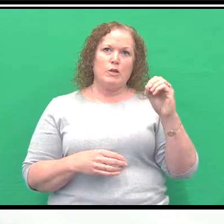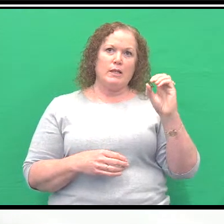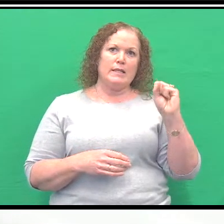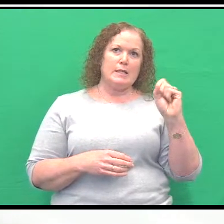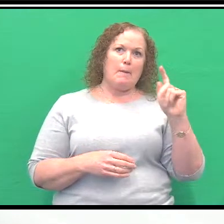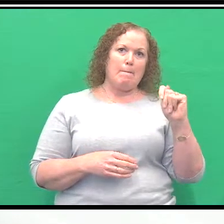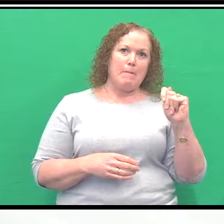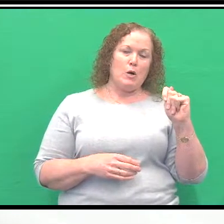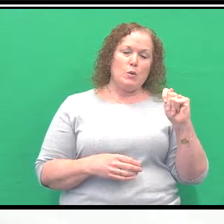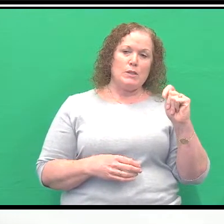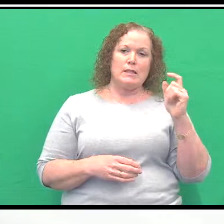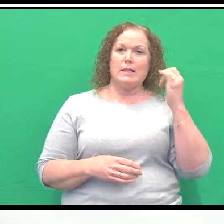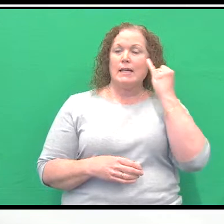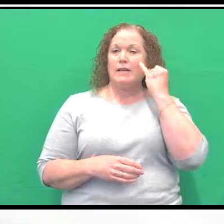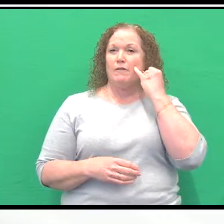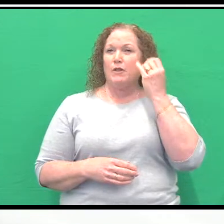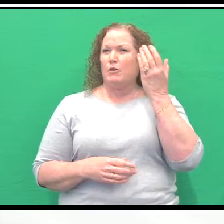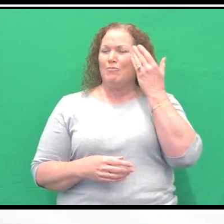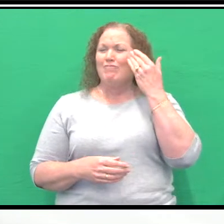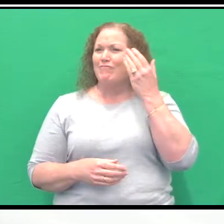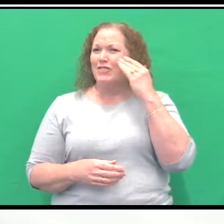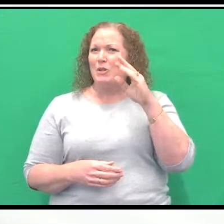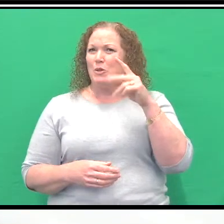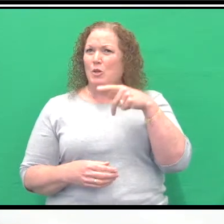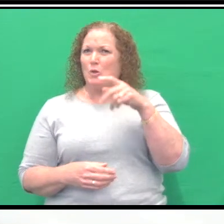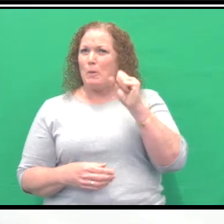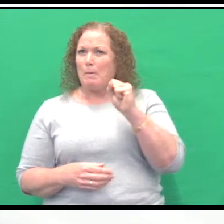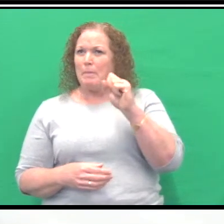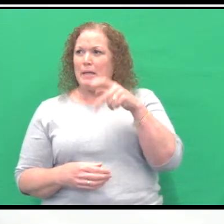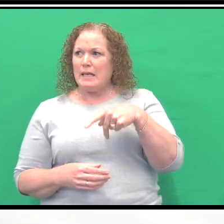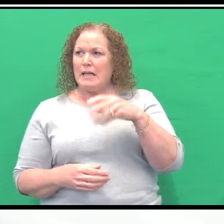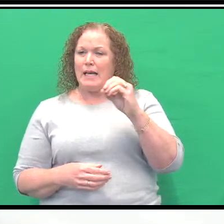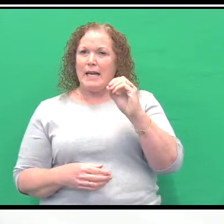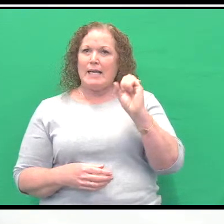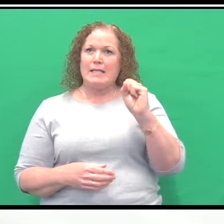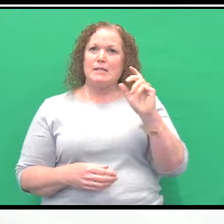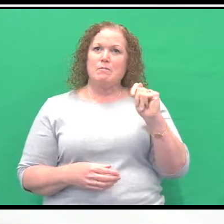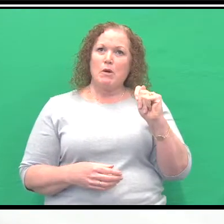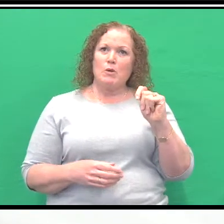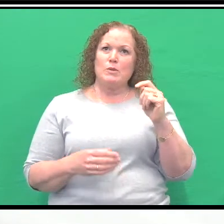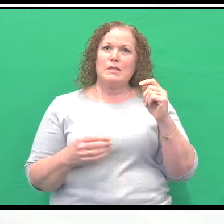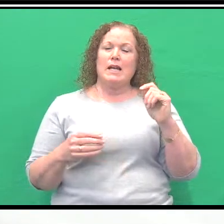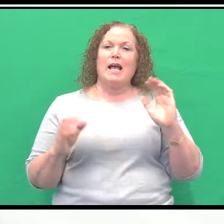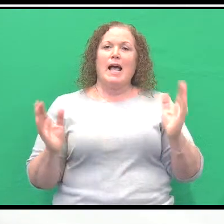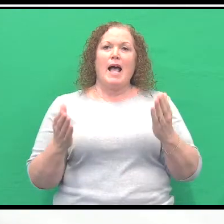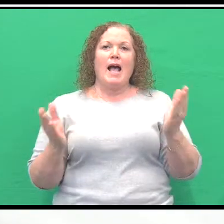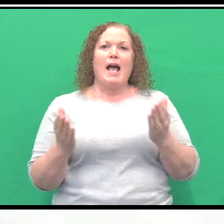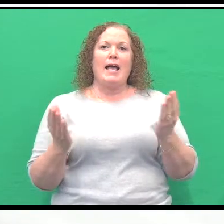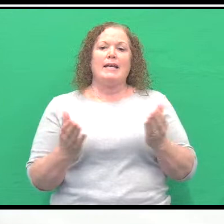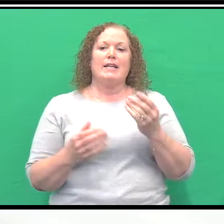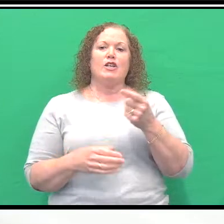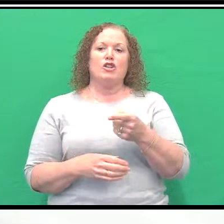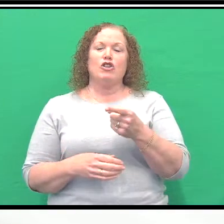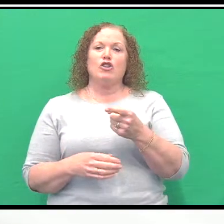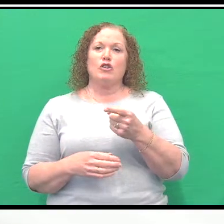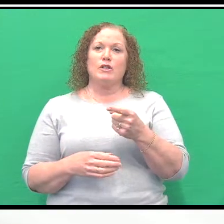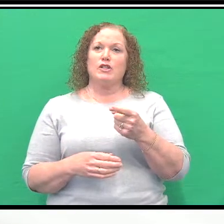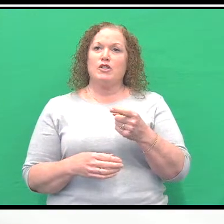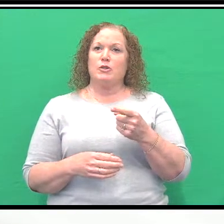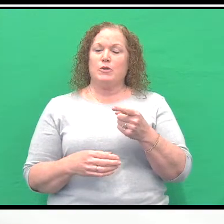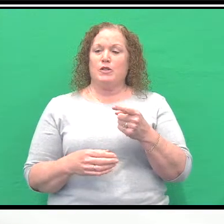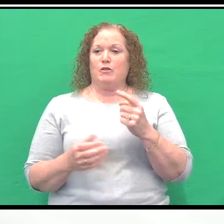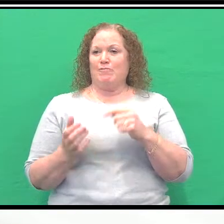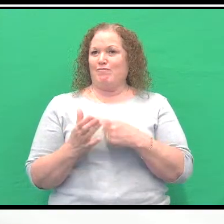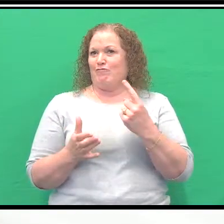the Palm Springs Post, I really encourage you to check it out. It is a great web-based news source,